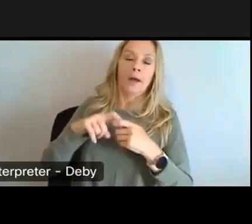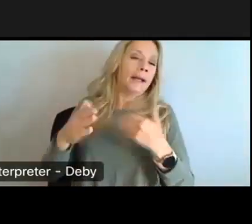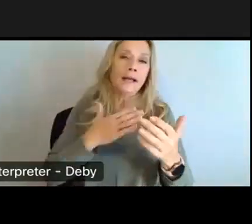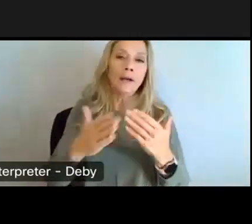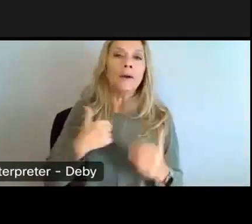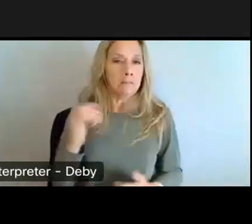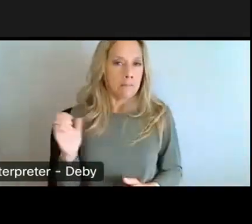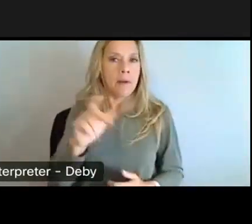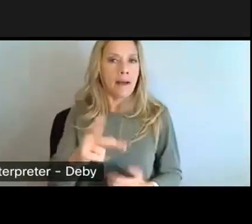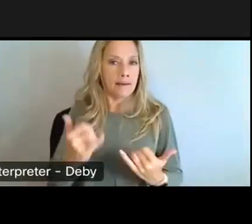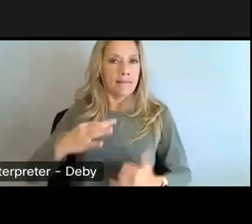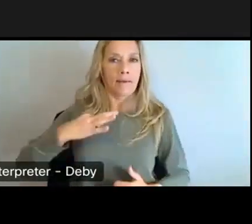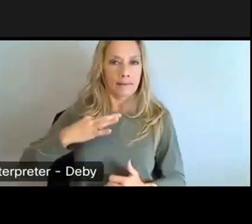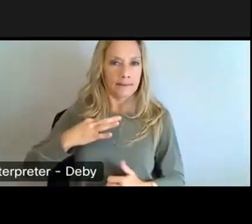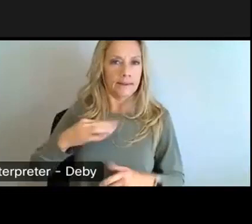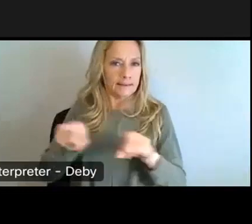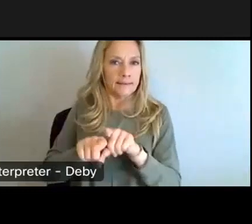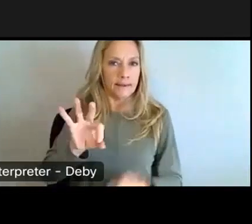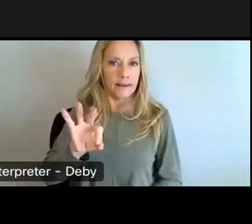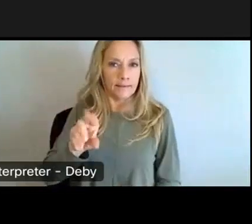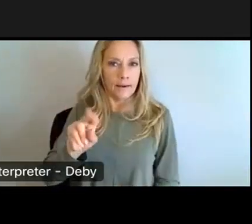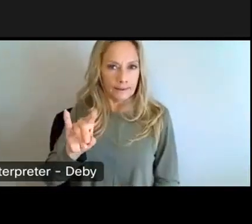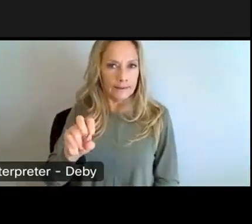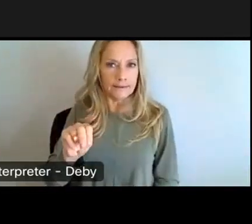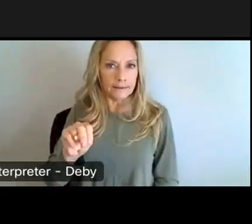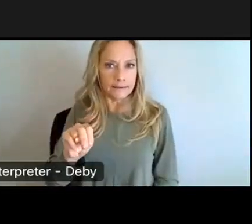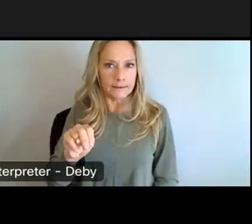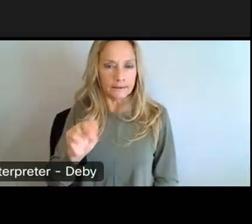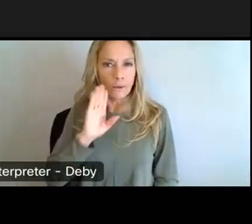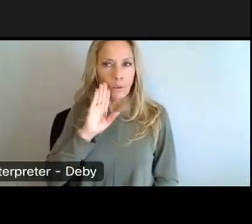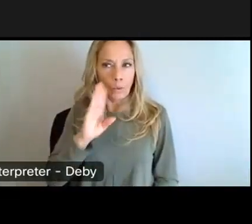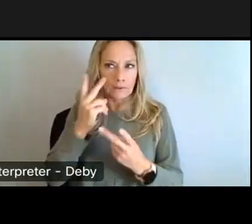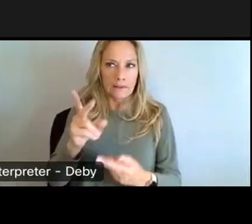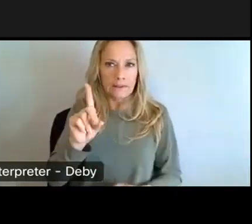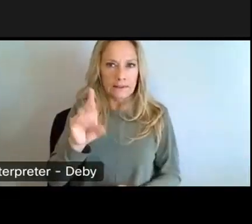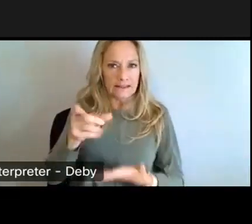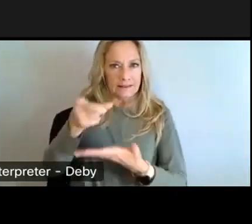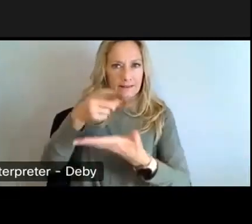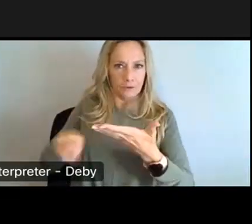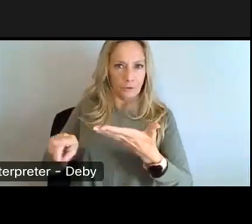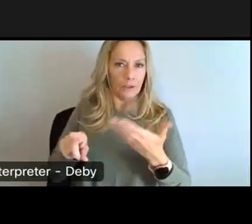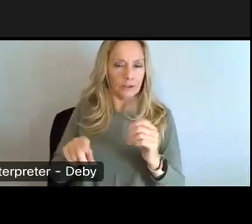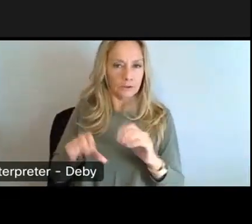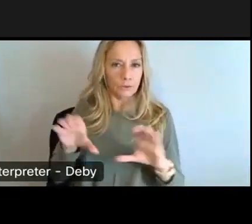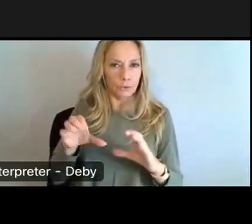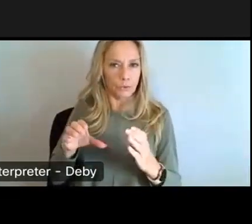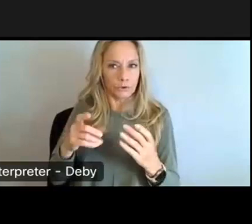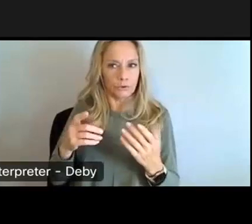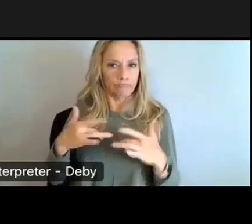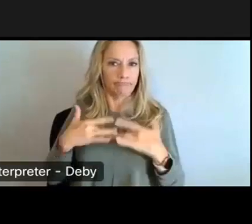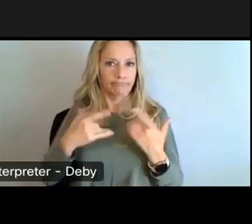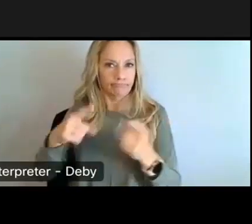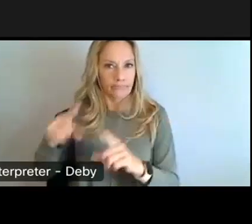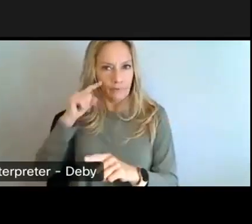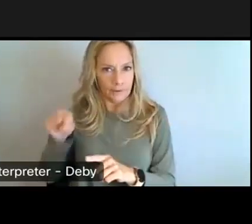to volunteering with them still. Um, I'll actually be in DC next week doing events for them. So life